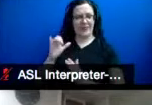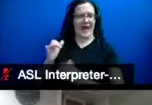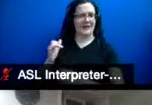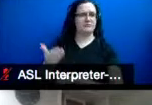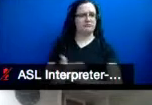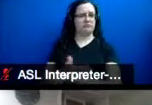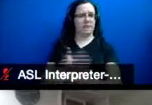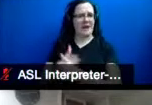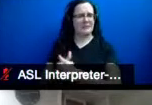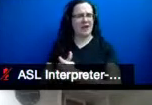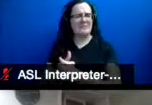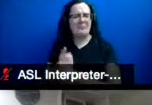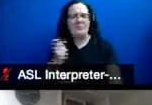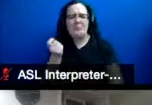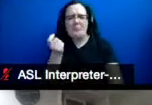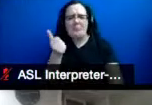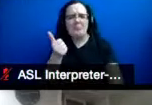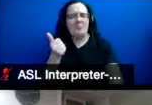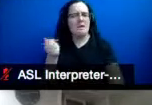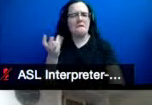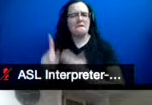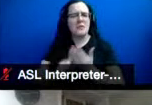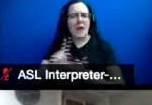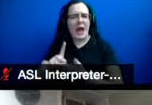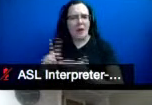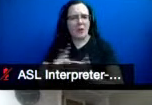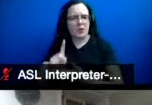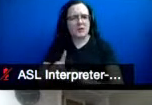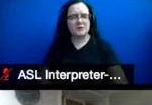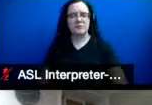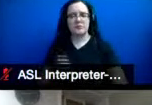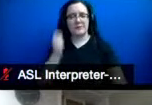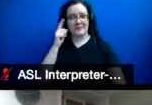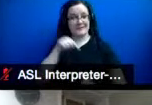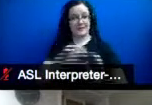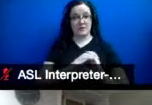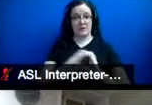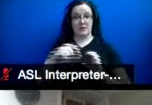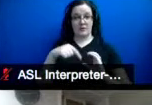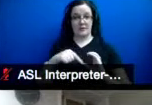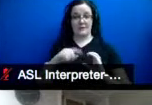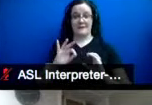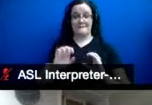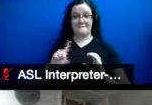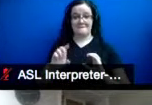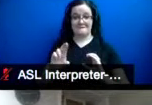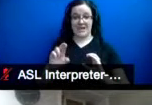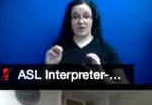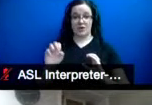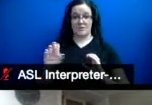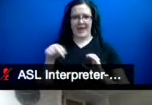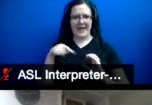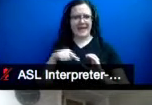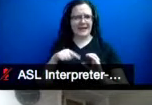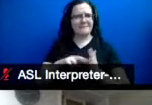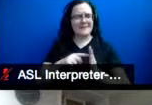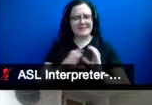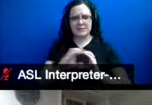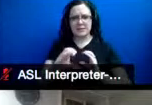hours. And as this is a feeder main, there are very few customers directly connected to this section that is being replaced.